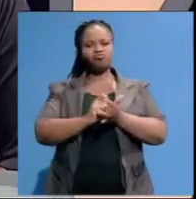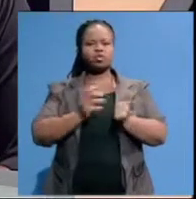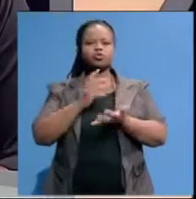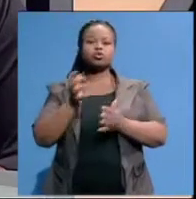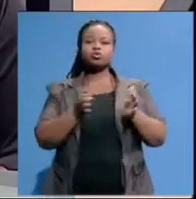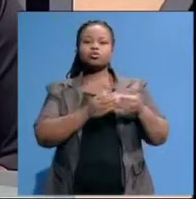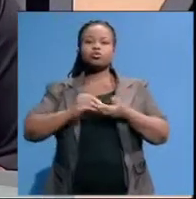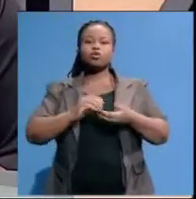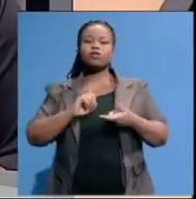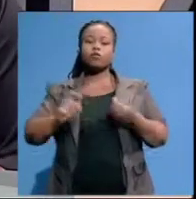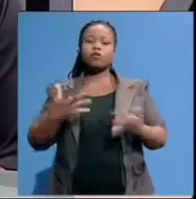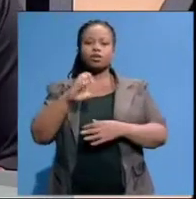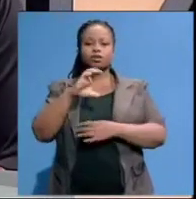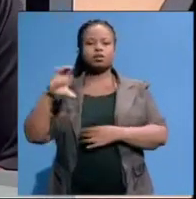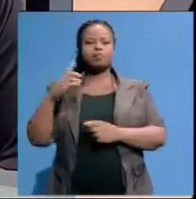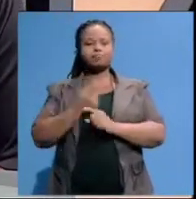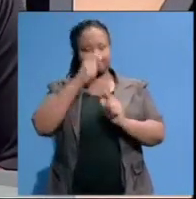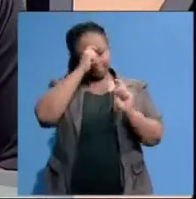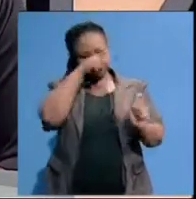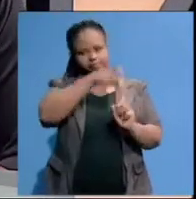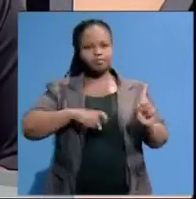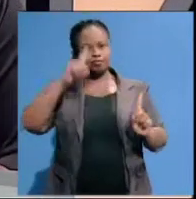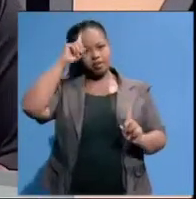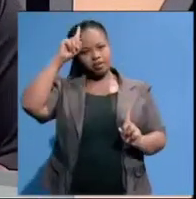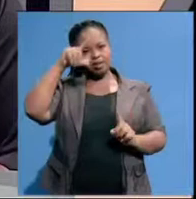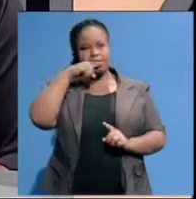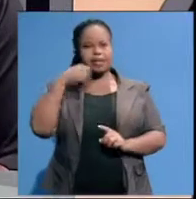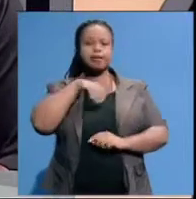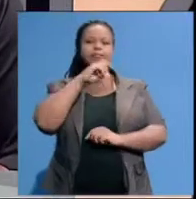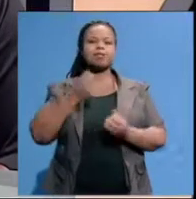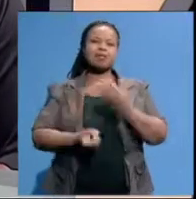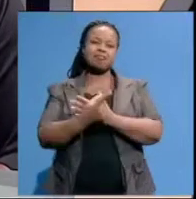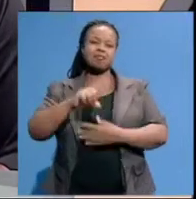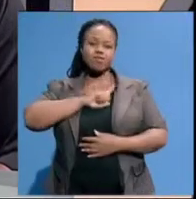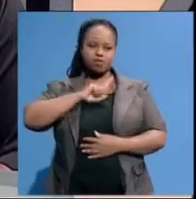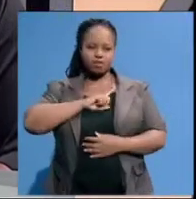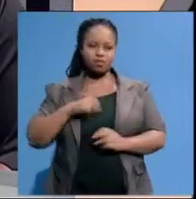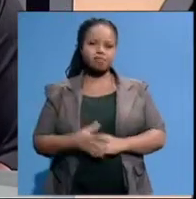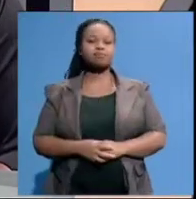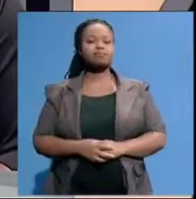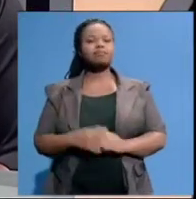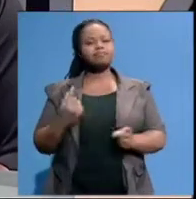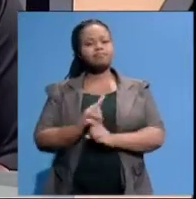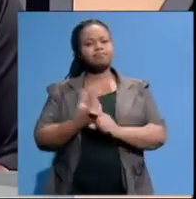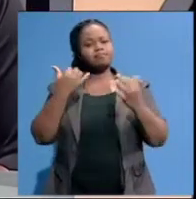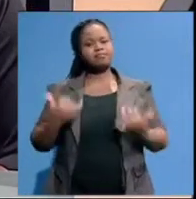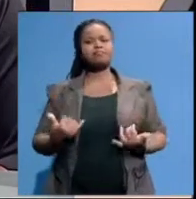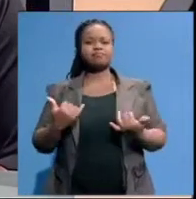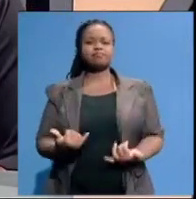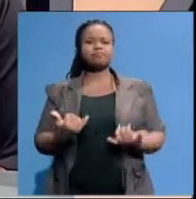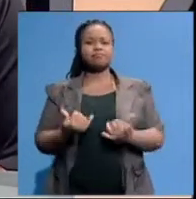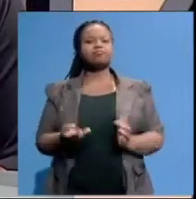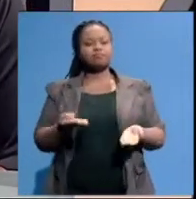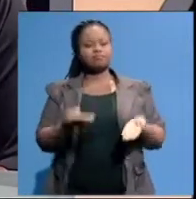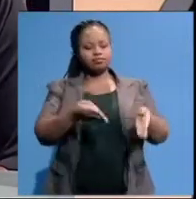Cape, with a beautiful tribute to uTata Madiba, and it's called Isizathu. Today, our beloved uTata was finally laid to rest at